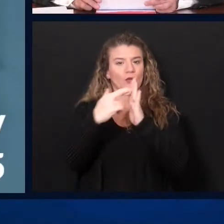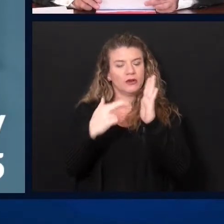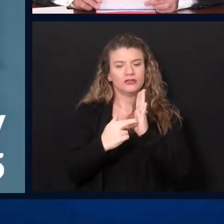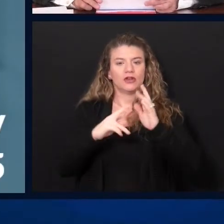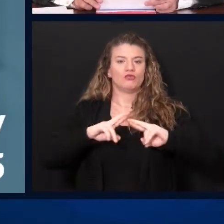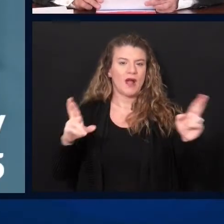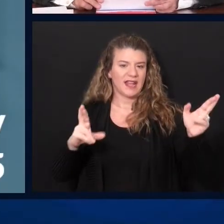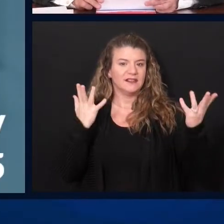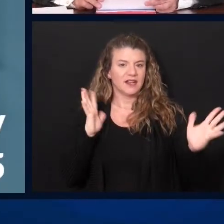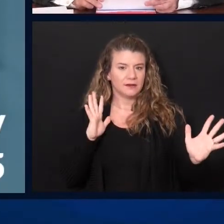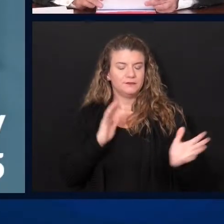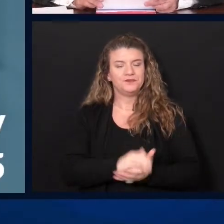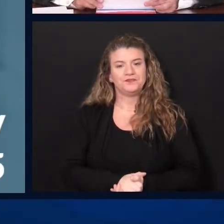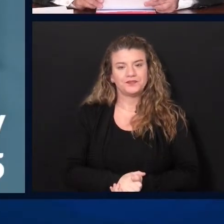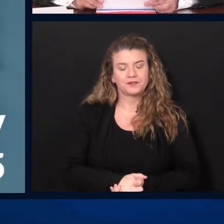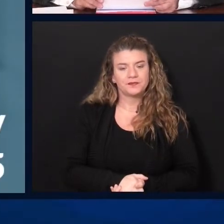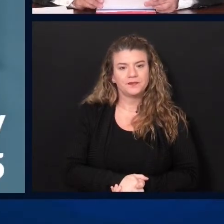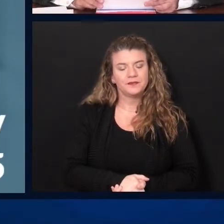behind you and done.